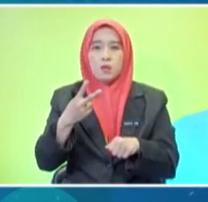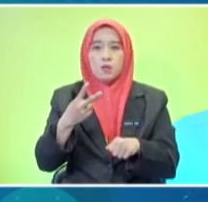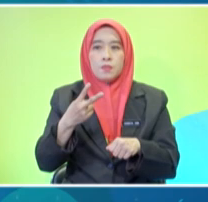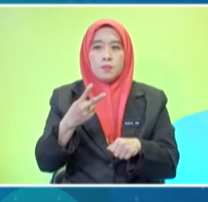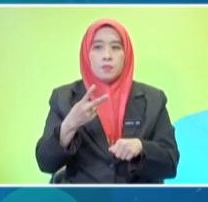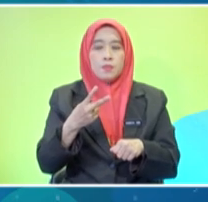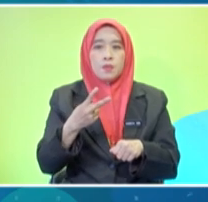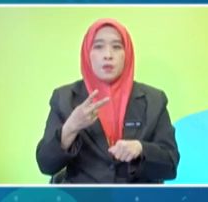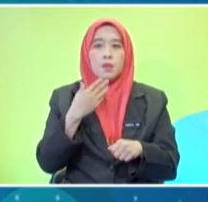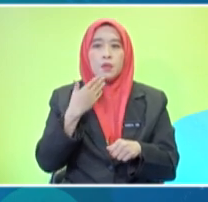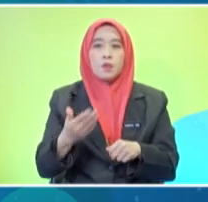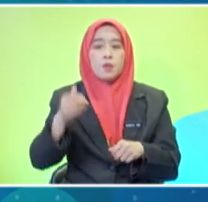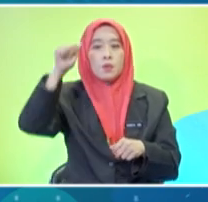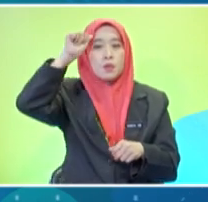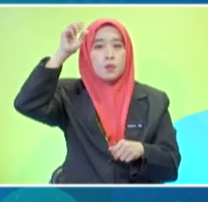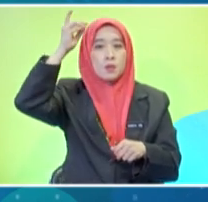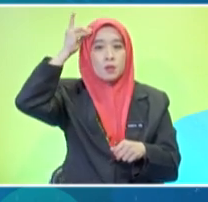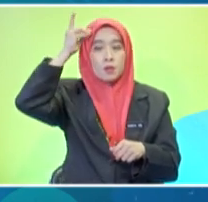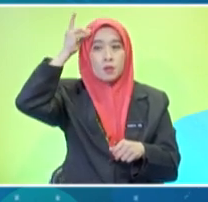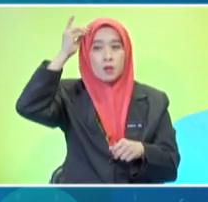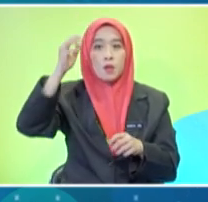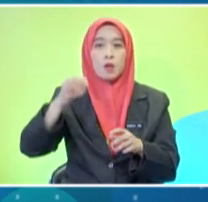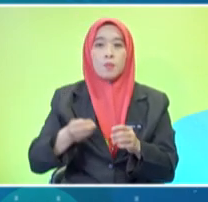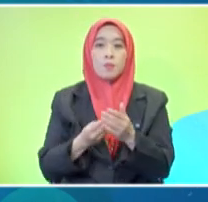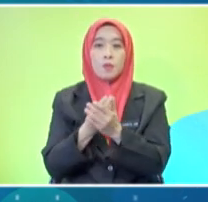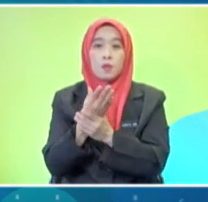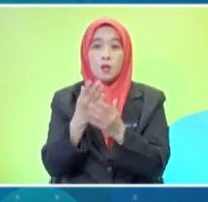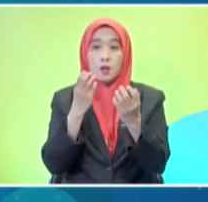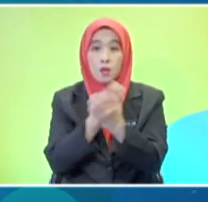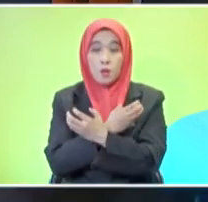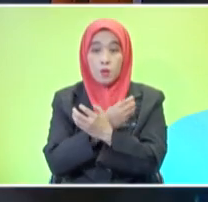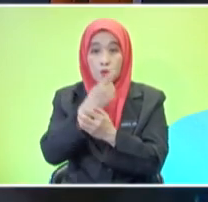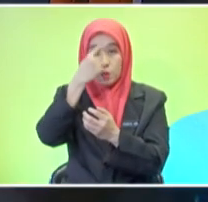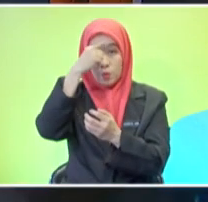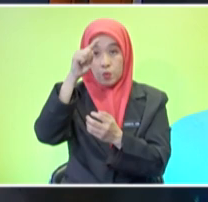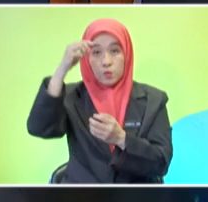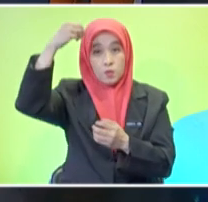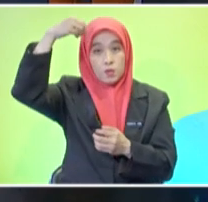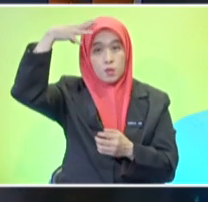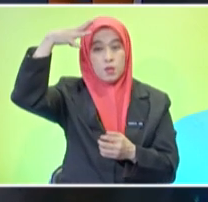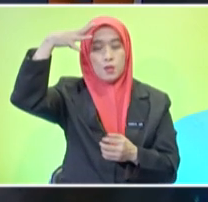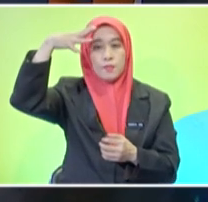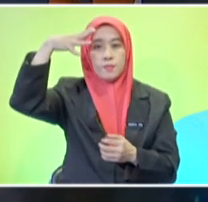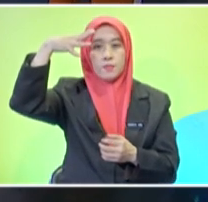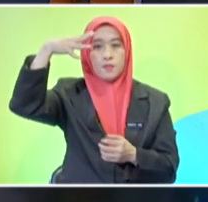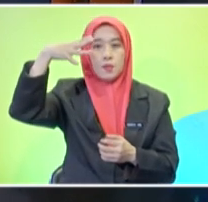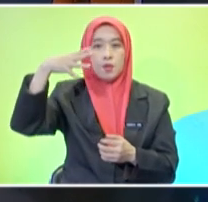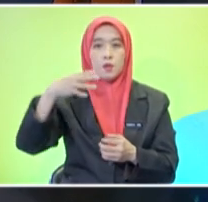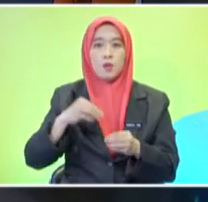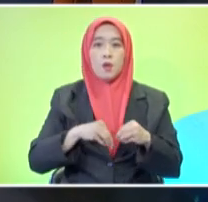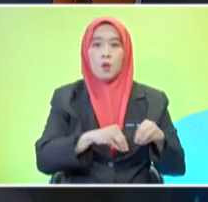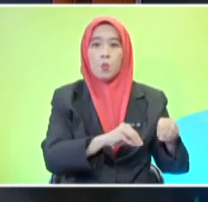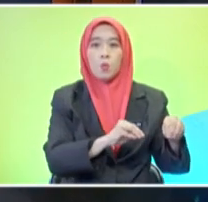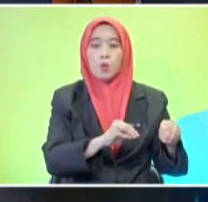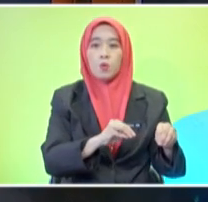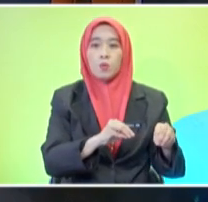Mm-hmm. So, from here, we know that plants compete for sunlight. Okay, mm-hmm. Now we're going to move to